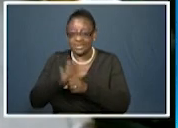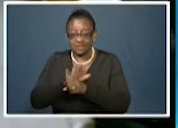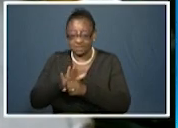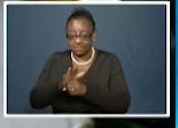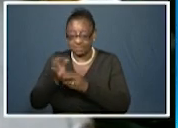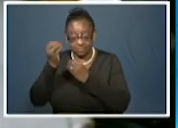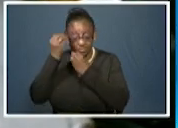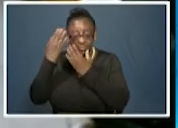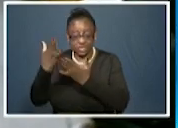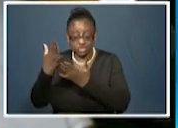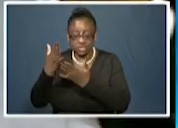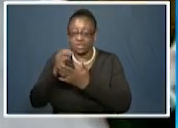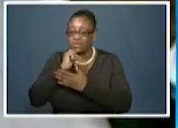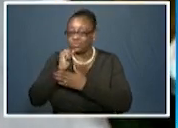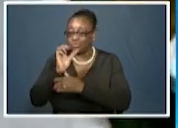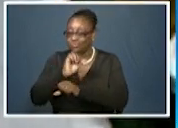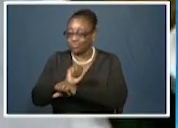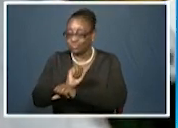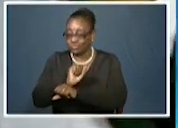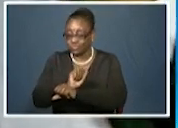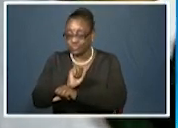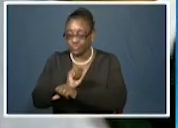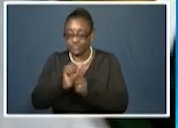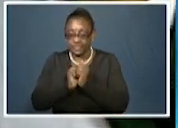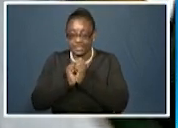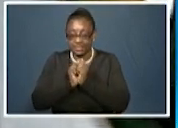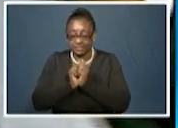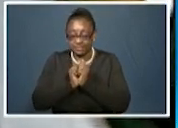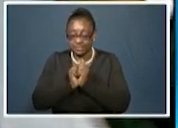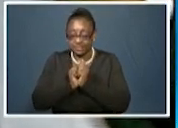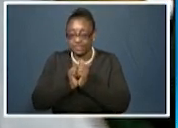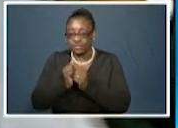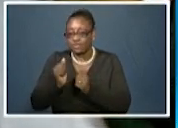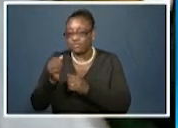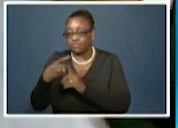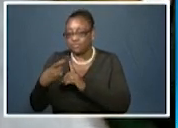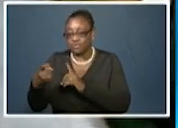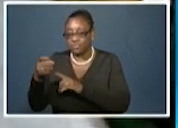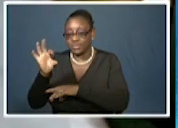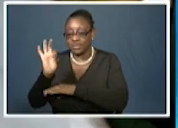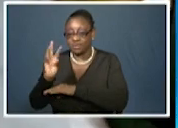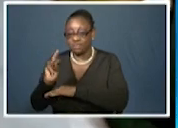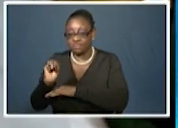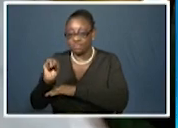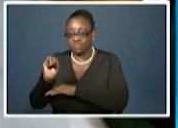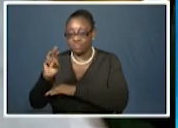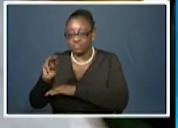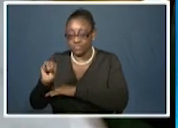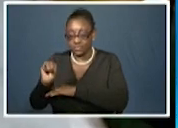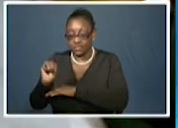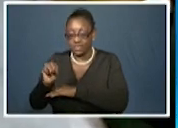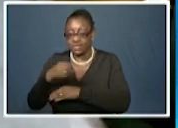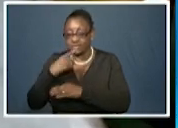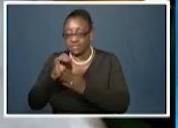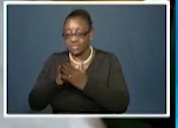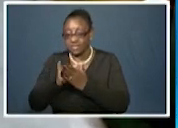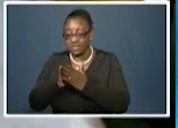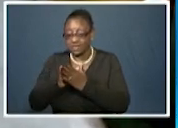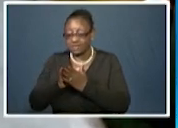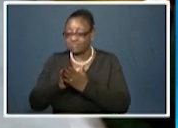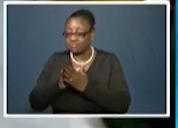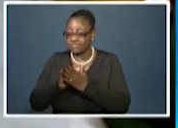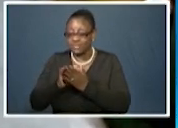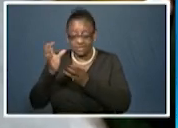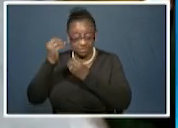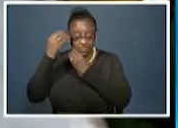and lack of cooperation. Huge quantities of records and key documents